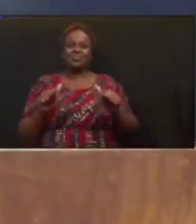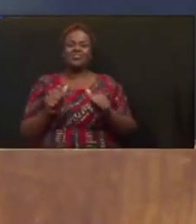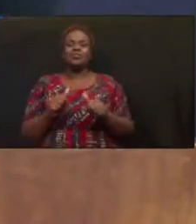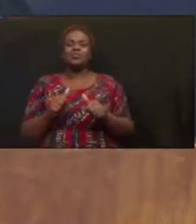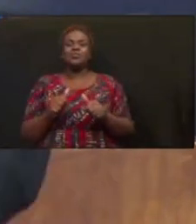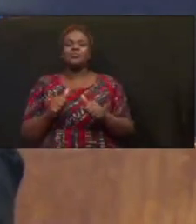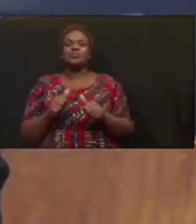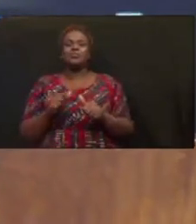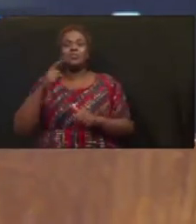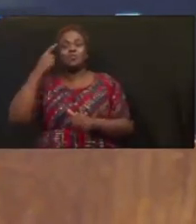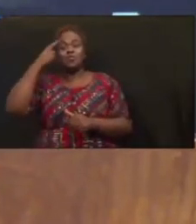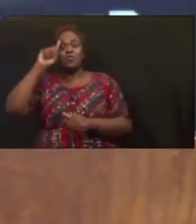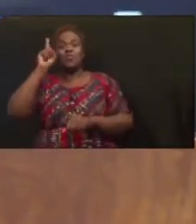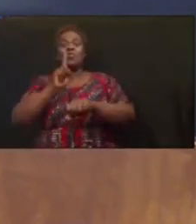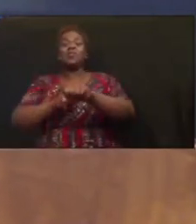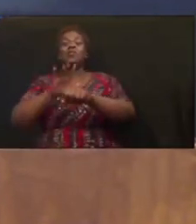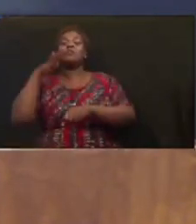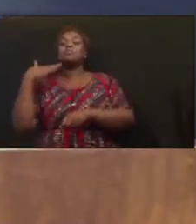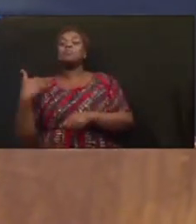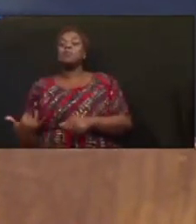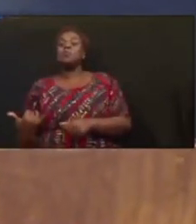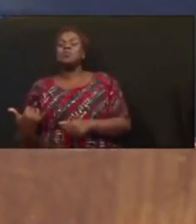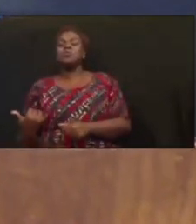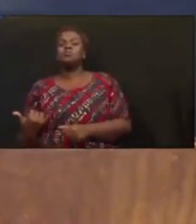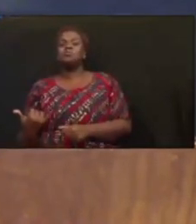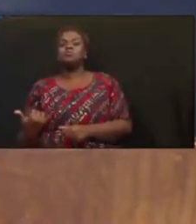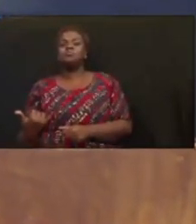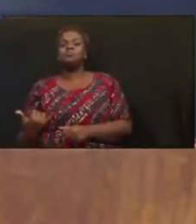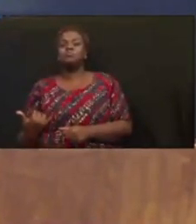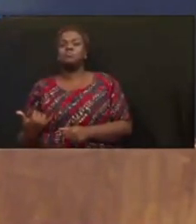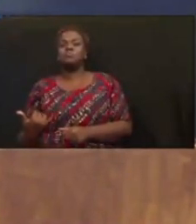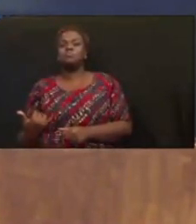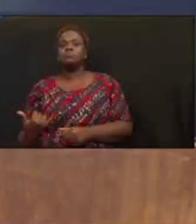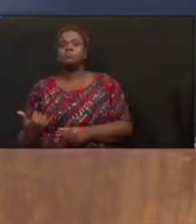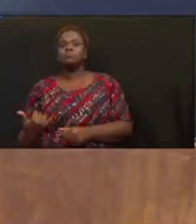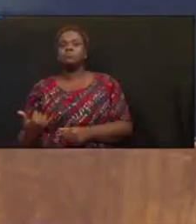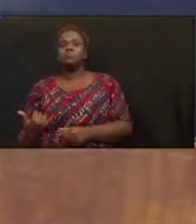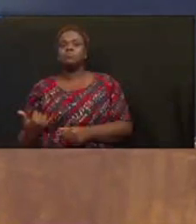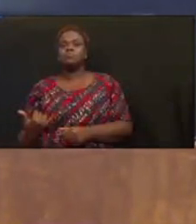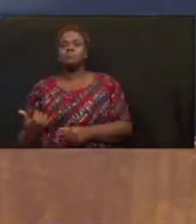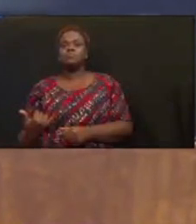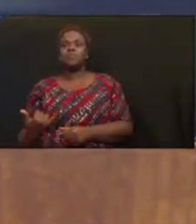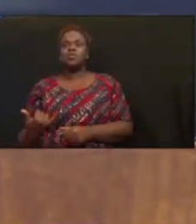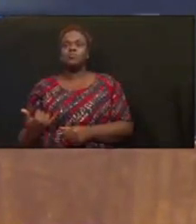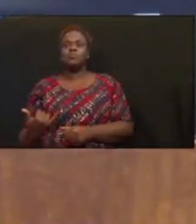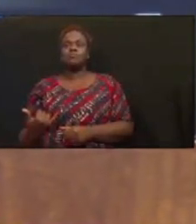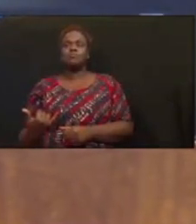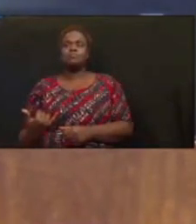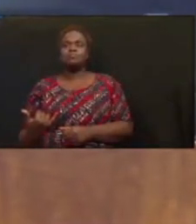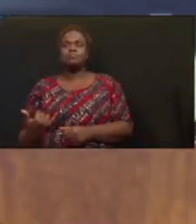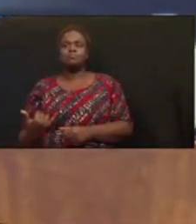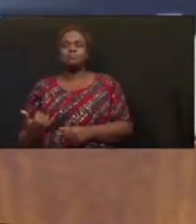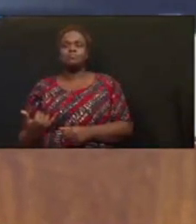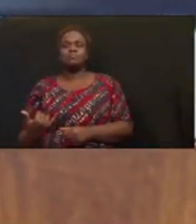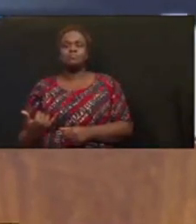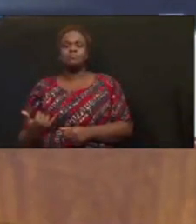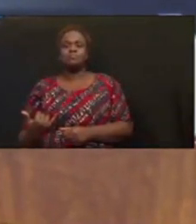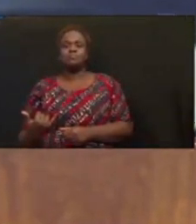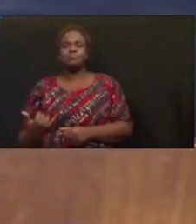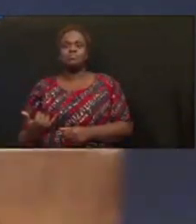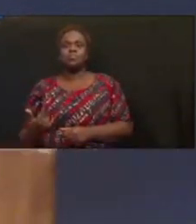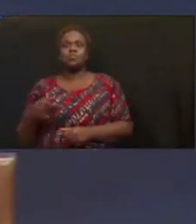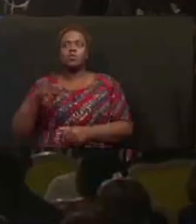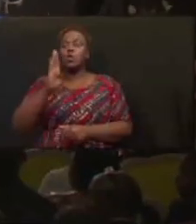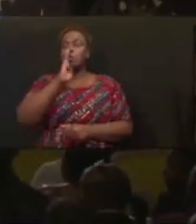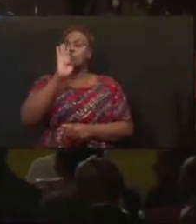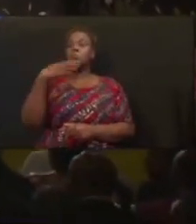his end time project. It takes more than business. Help them, please. Help that gentleman. It takes more than, listen, you can be